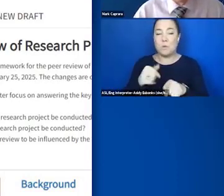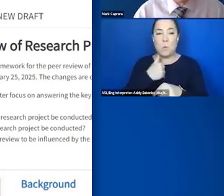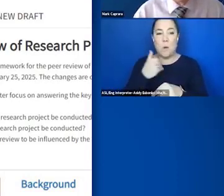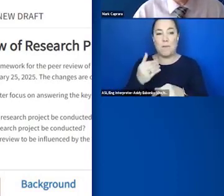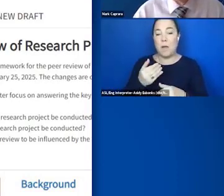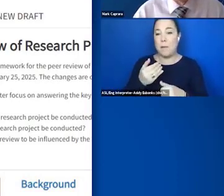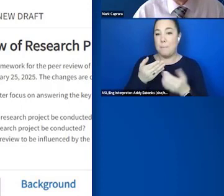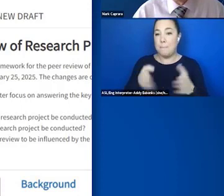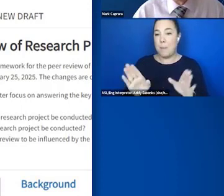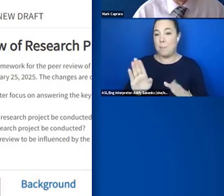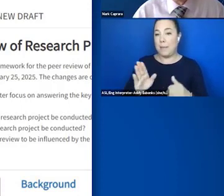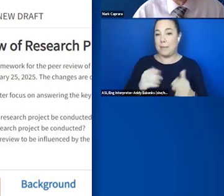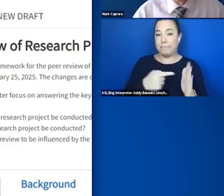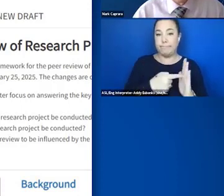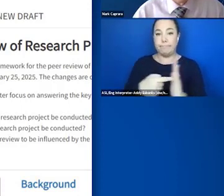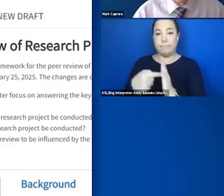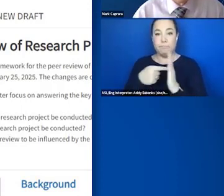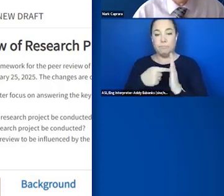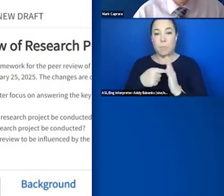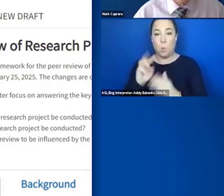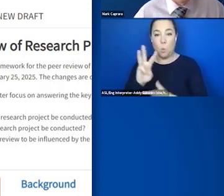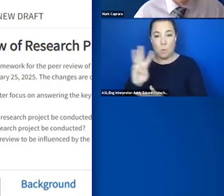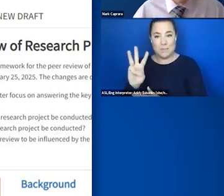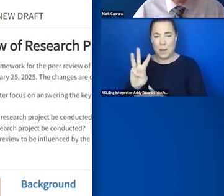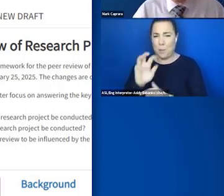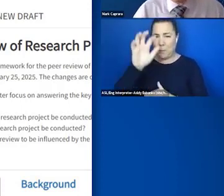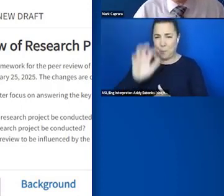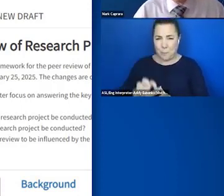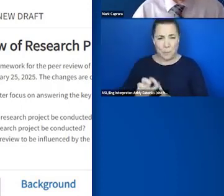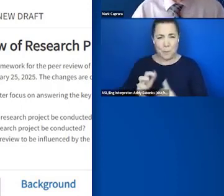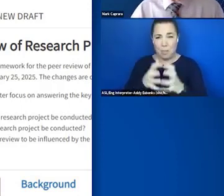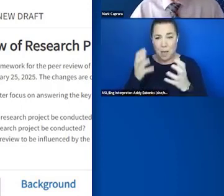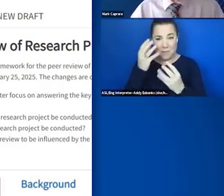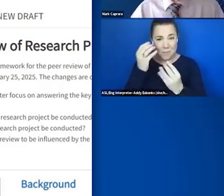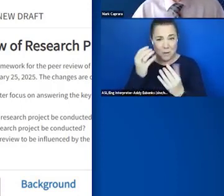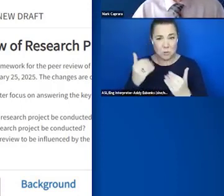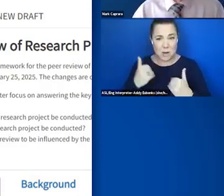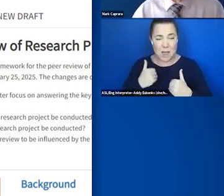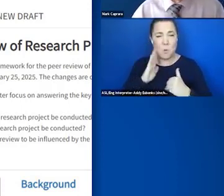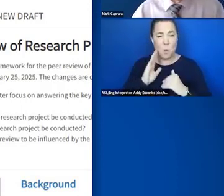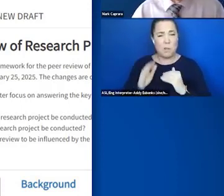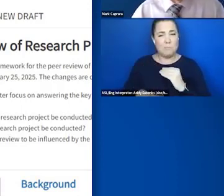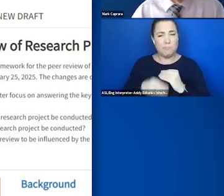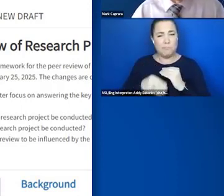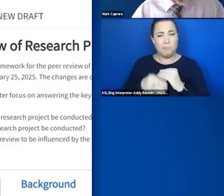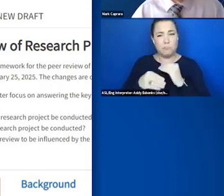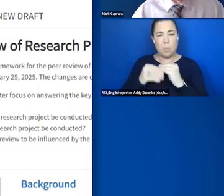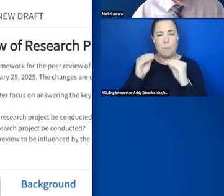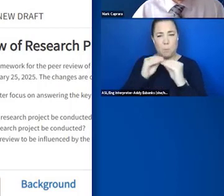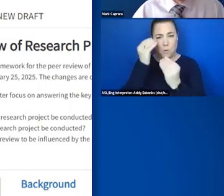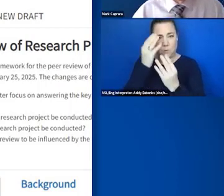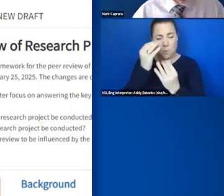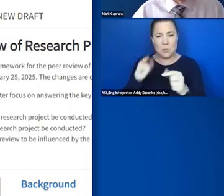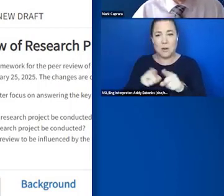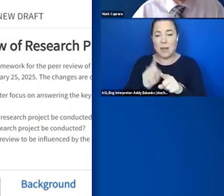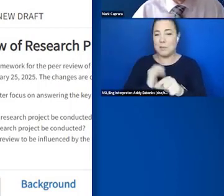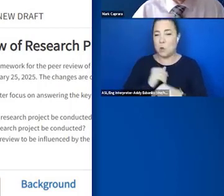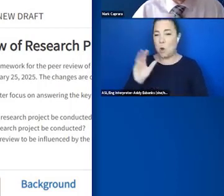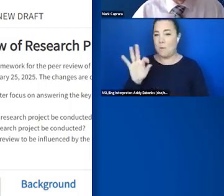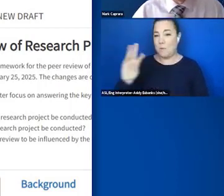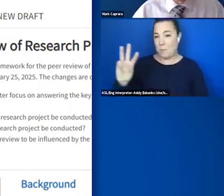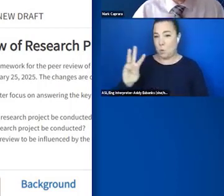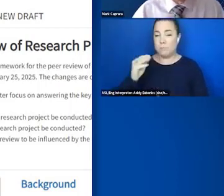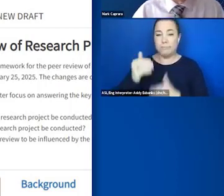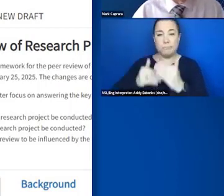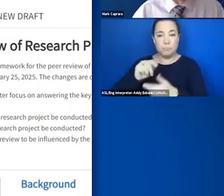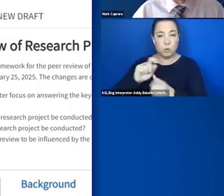the implementation of this framework progresses. And with that, I thank you for your attention and echo Mike's thanks to members of